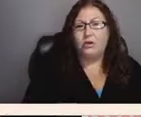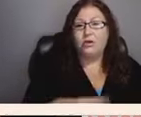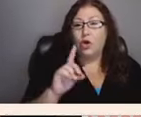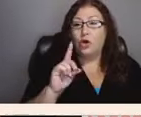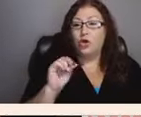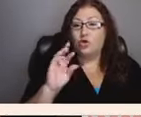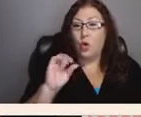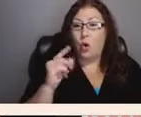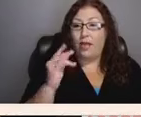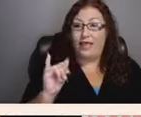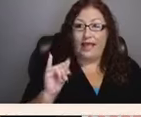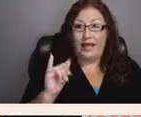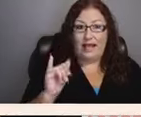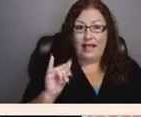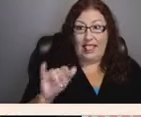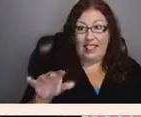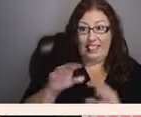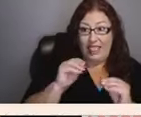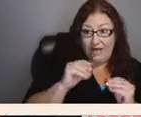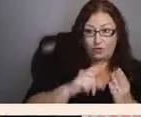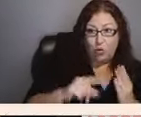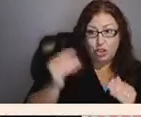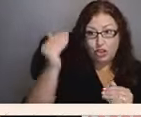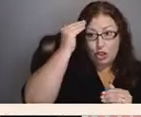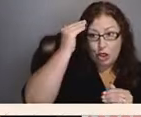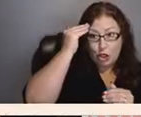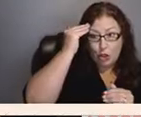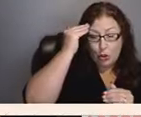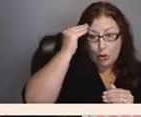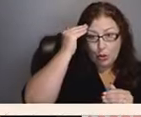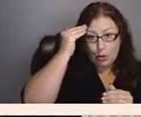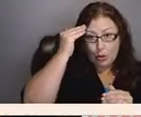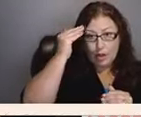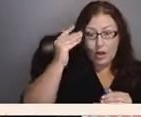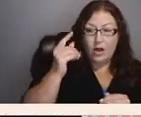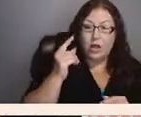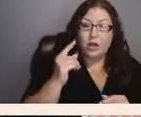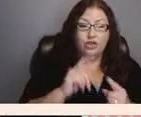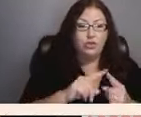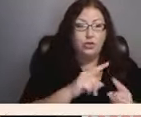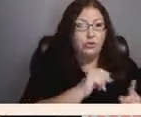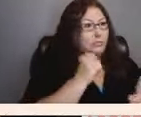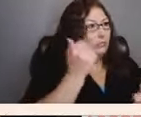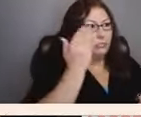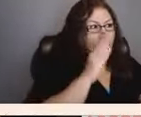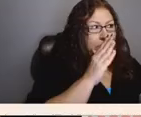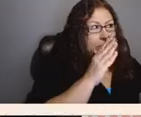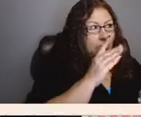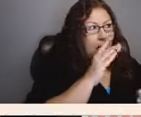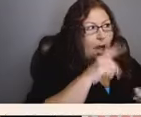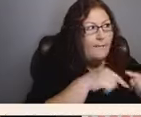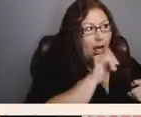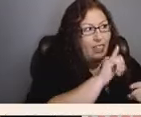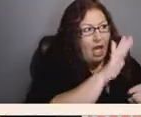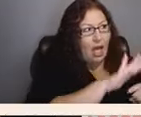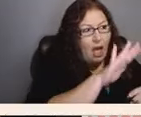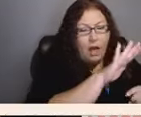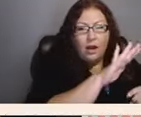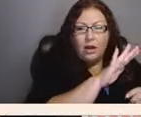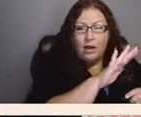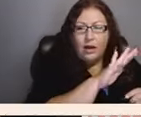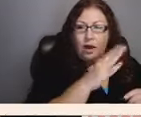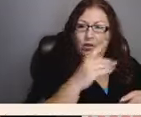known actually in protection of her beloved Toto. So I think as similarly,